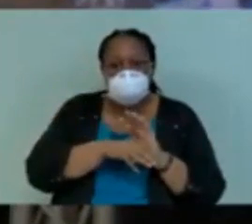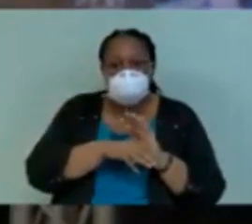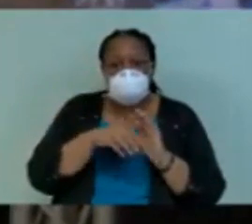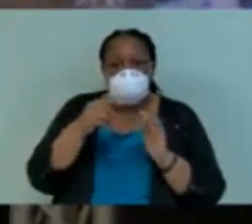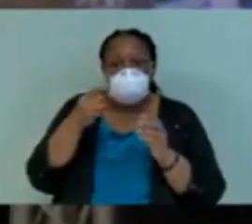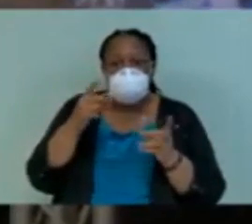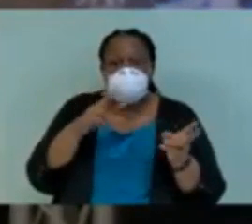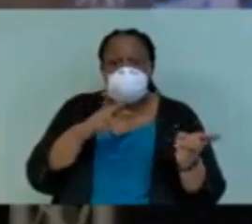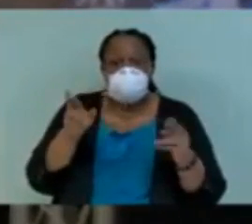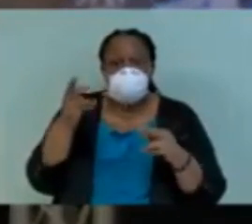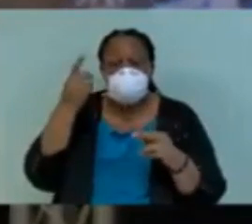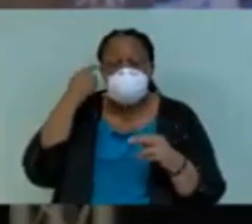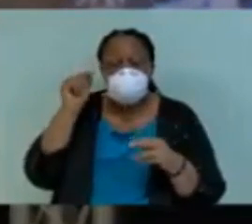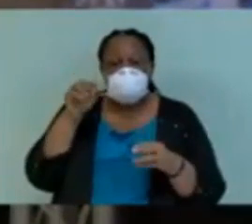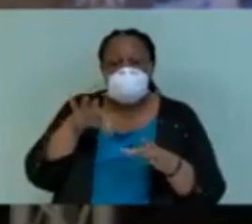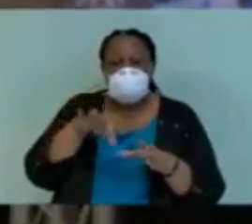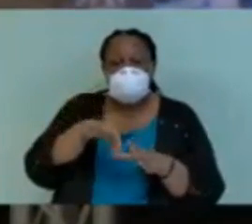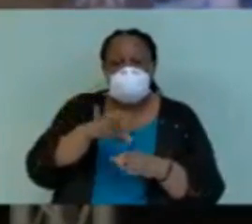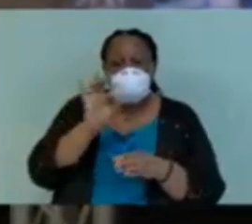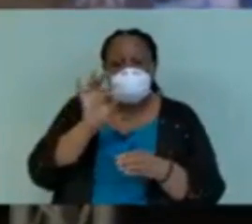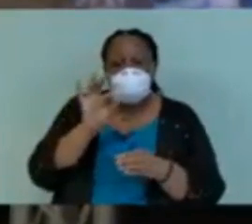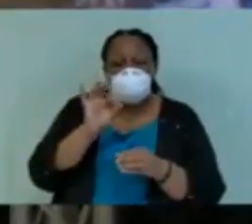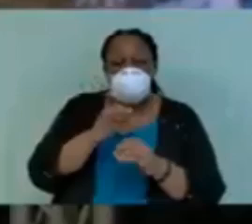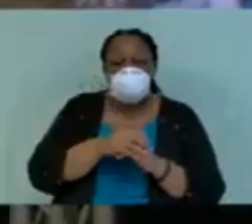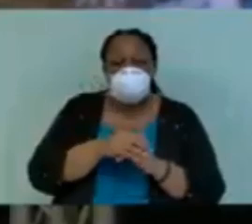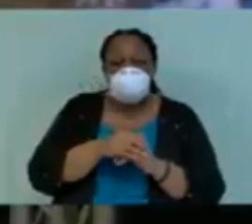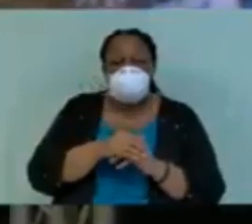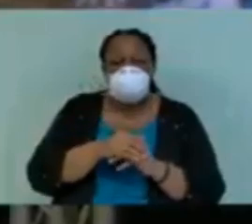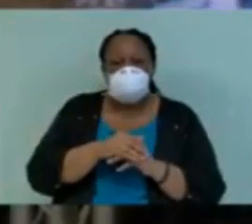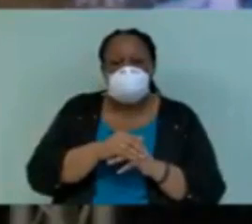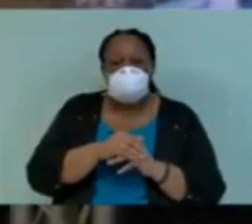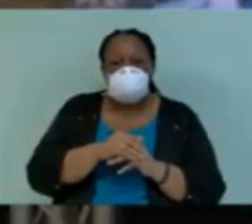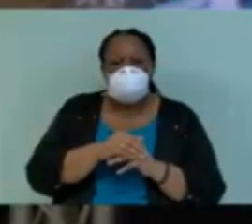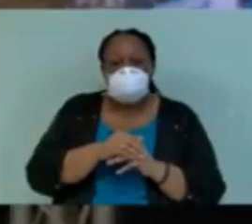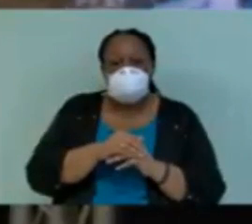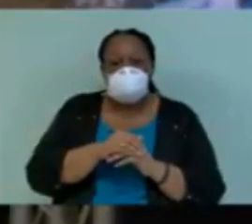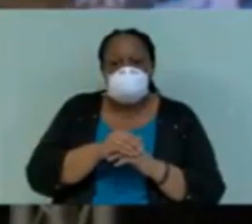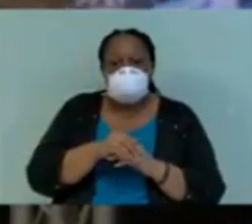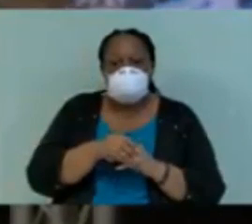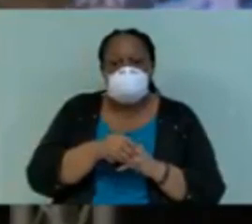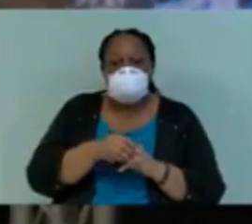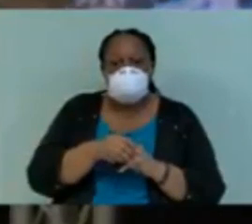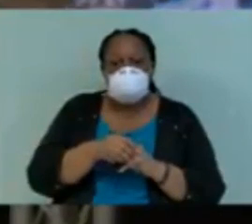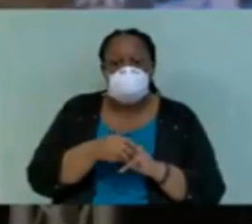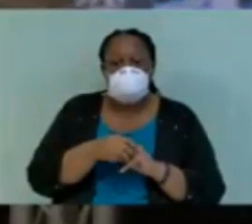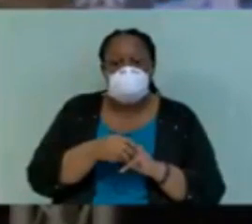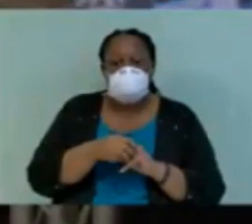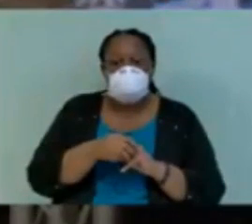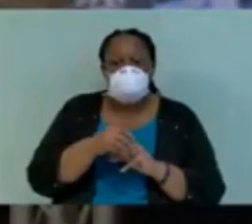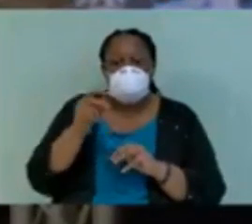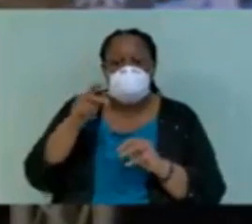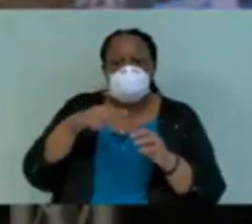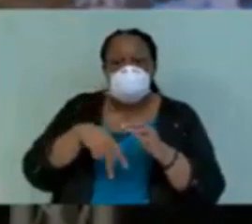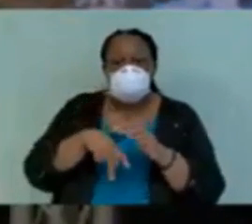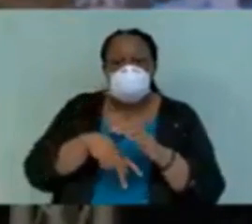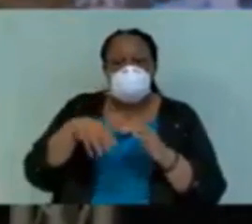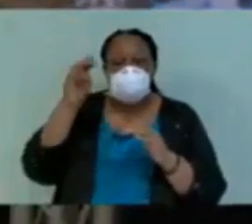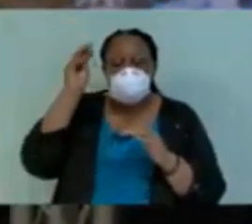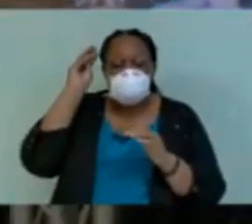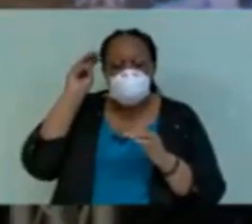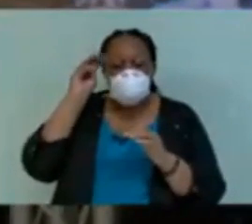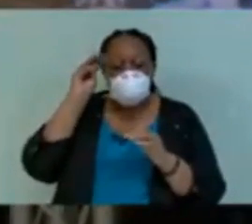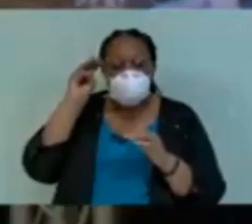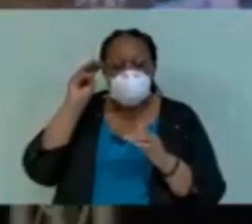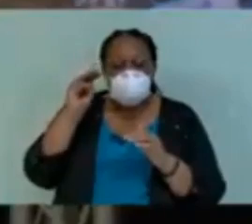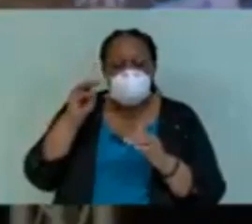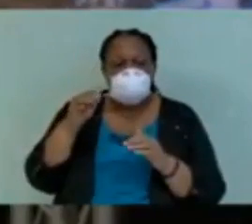Parliament automatically dissolves unless His Excellency the Governor General